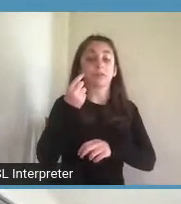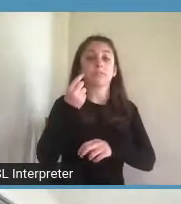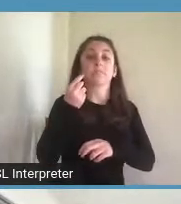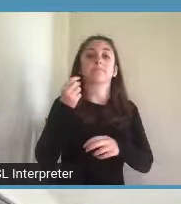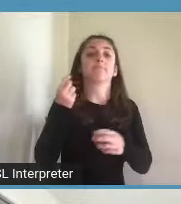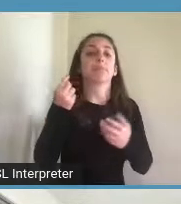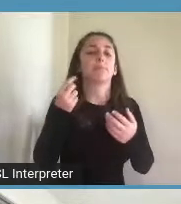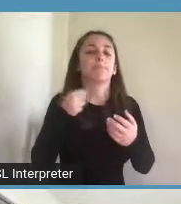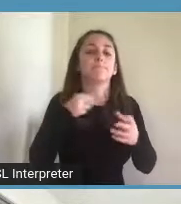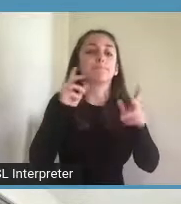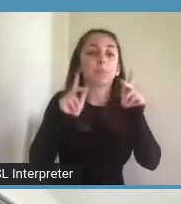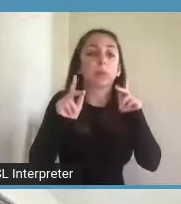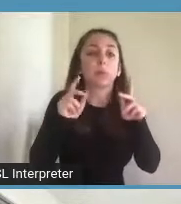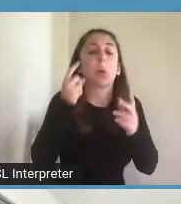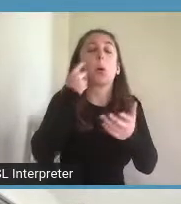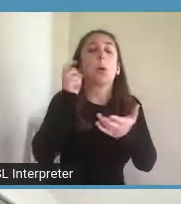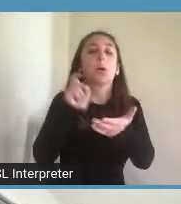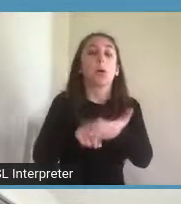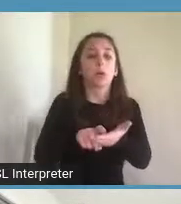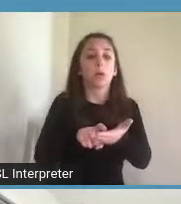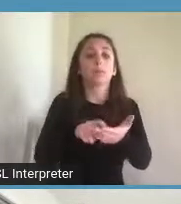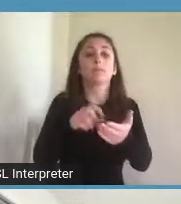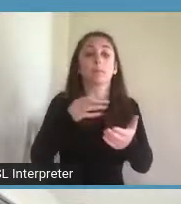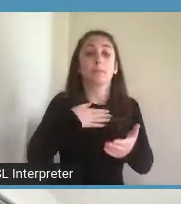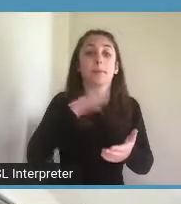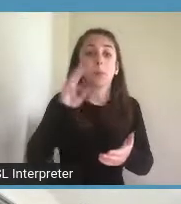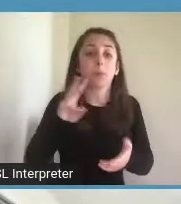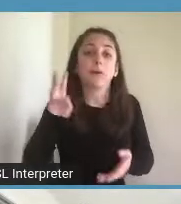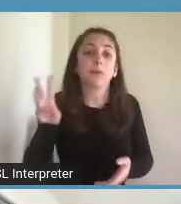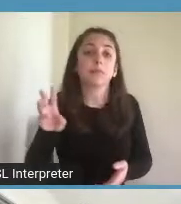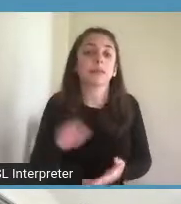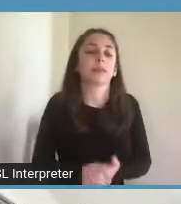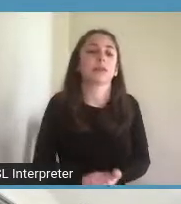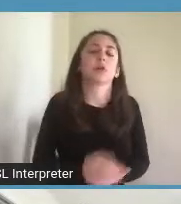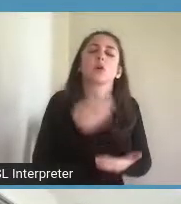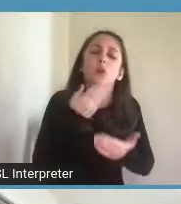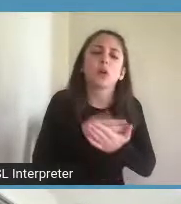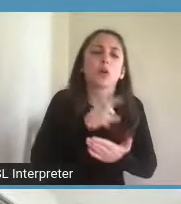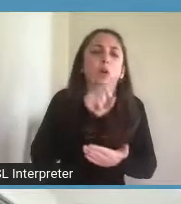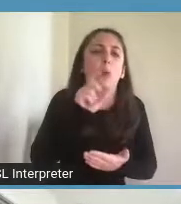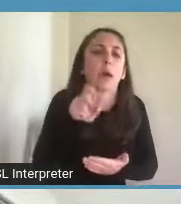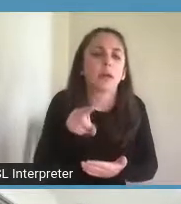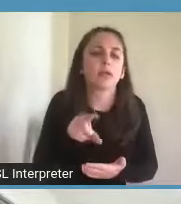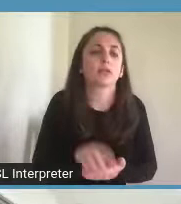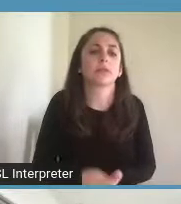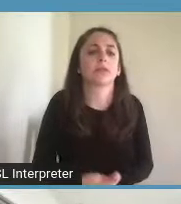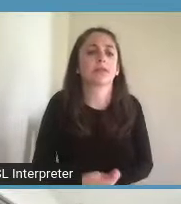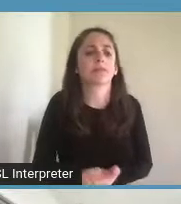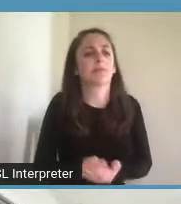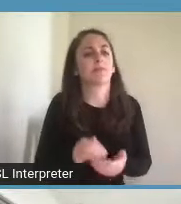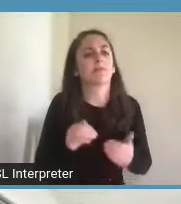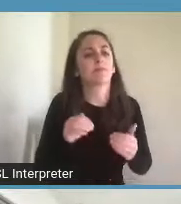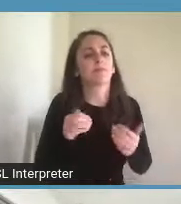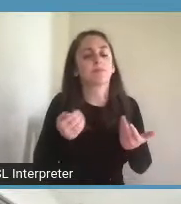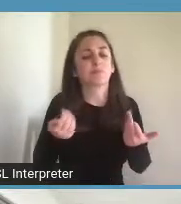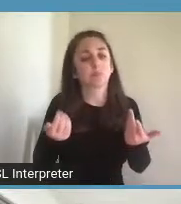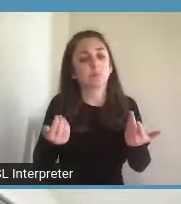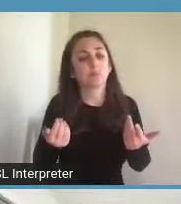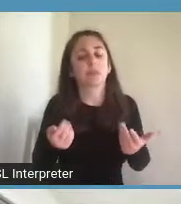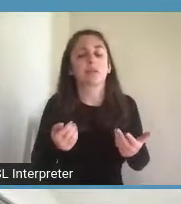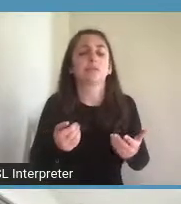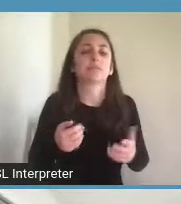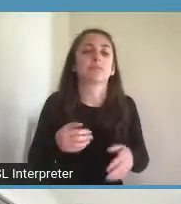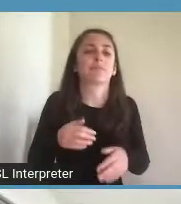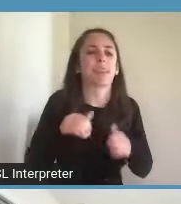another really good question. It's not always the same thing as your most popular pages. So again, how to get to that behavior, site